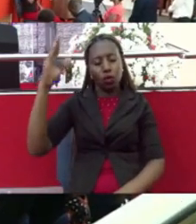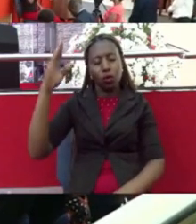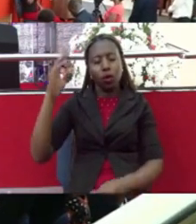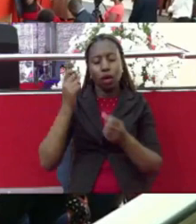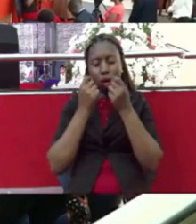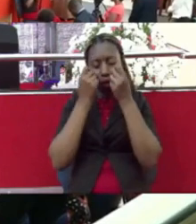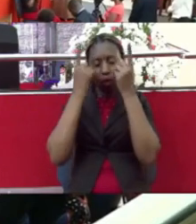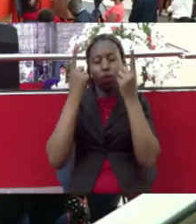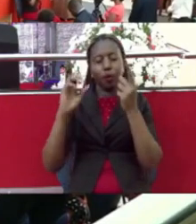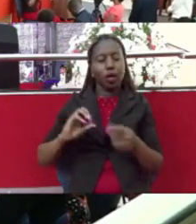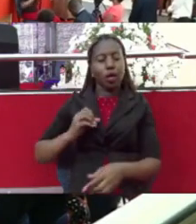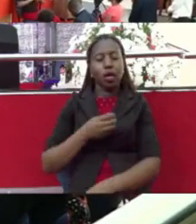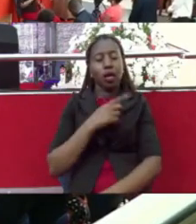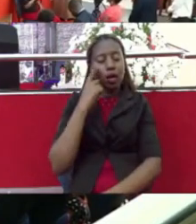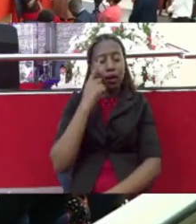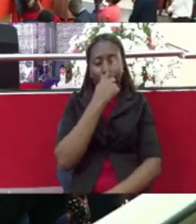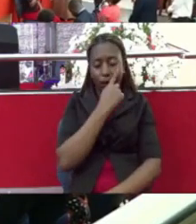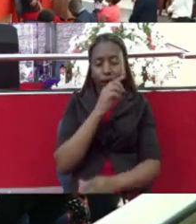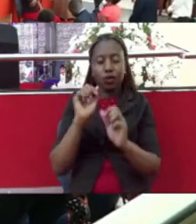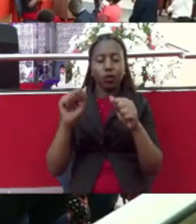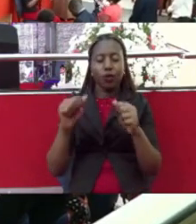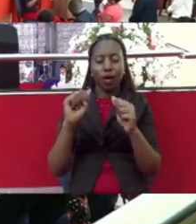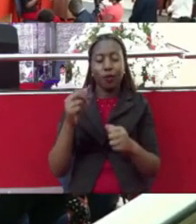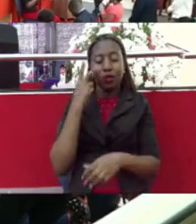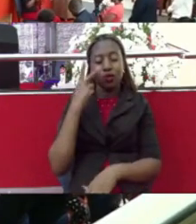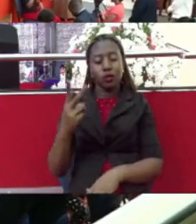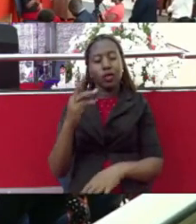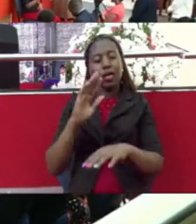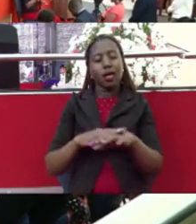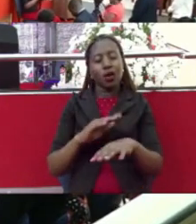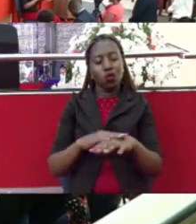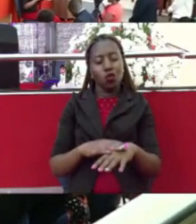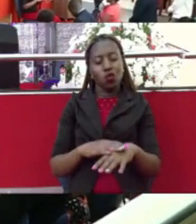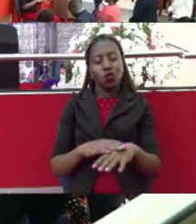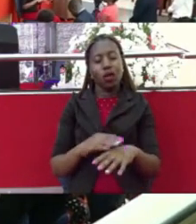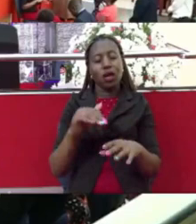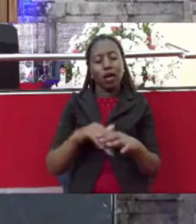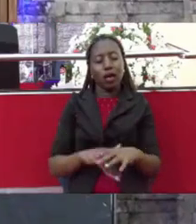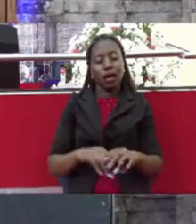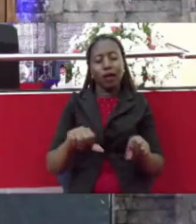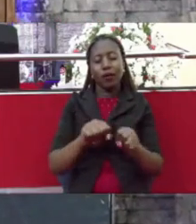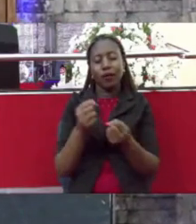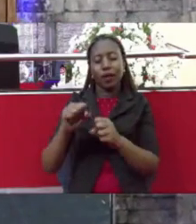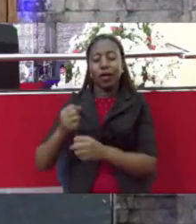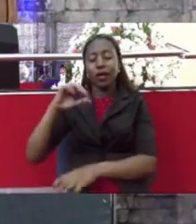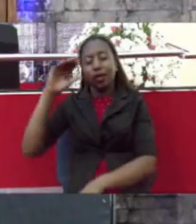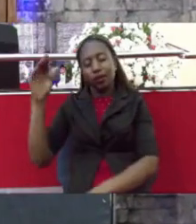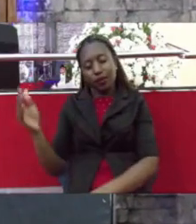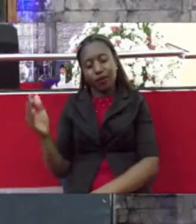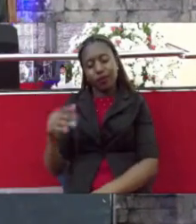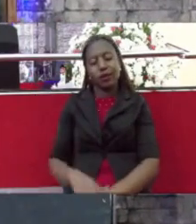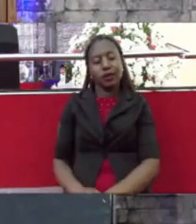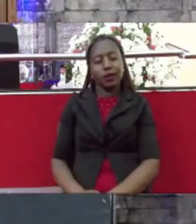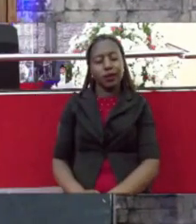Mungu umefungua macho yetu. That we may be able to see the good, Lord, in our threshed mountains. Ya kwamba tukaweze kuona mazuri katika milima yetu ambayo